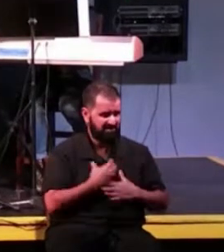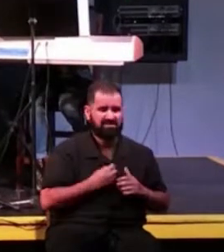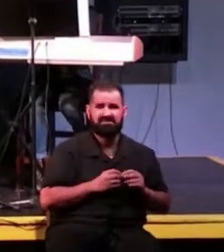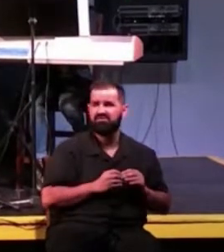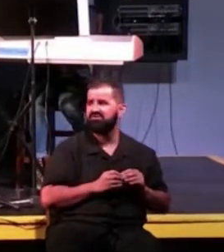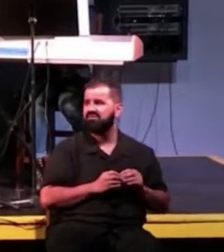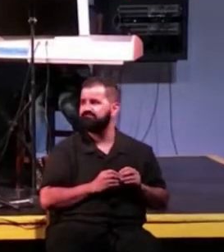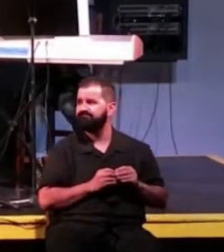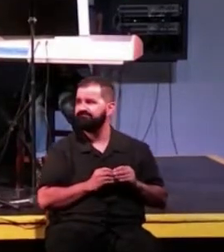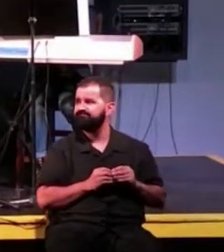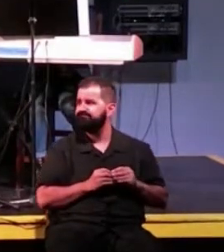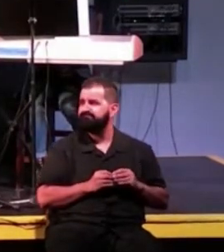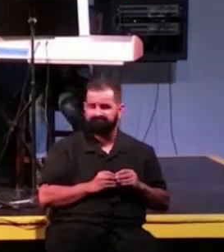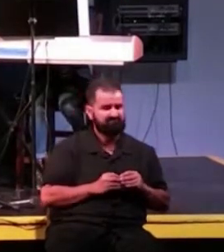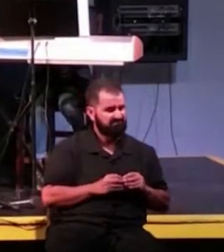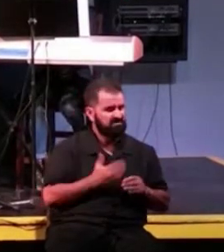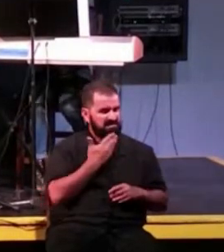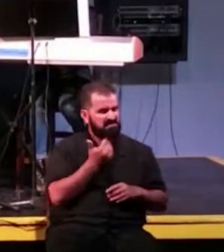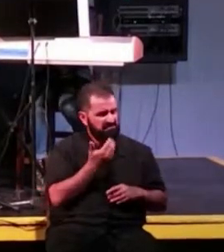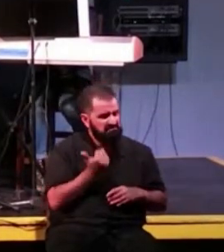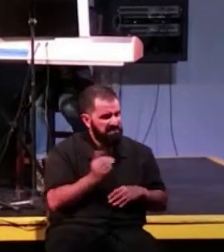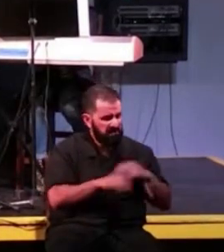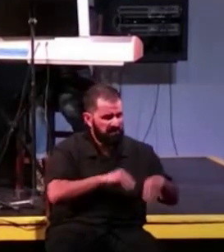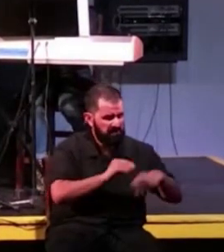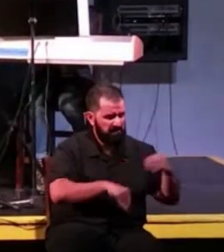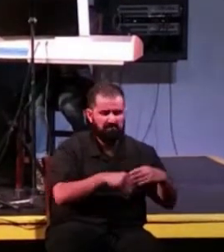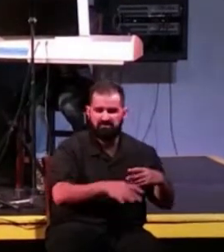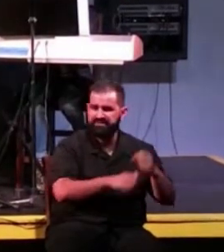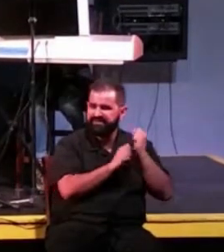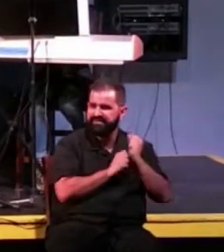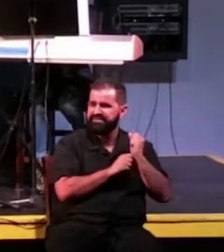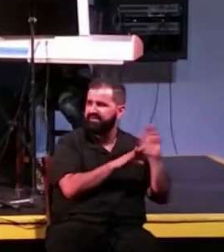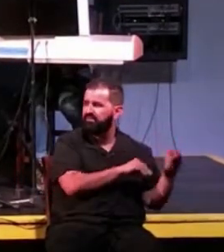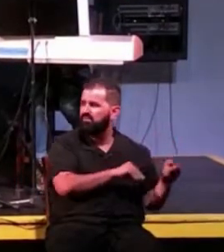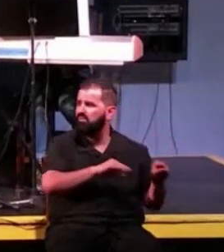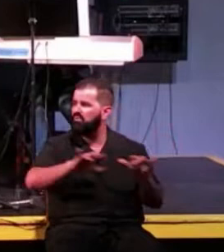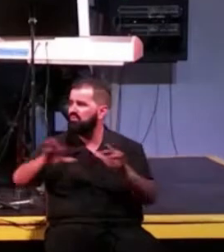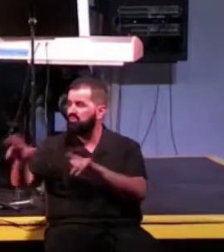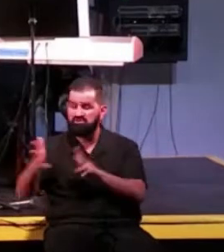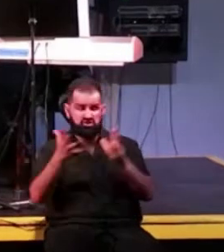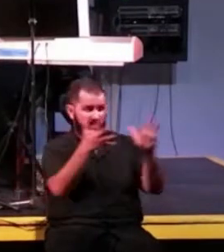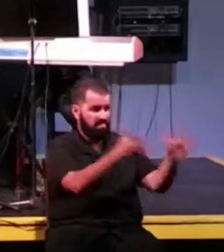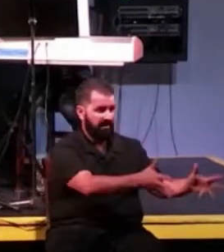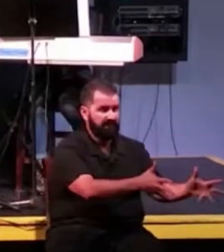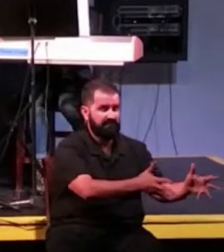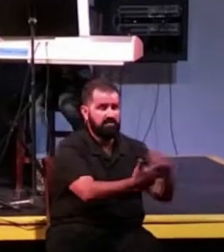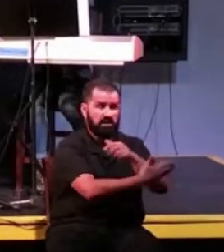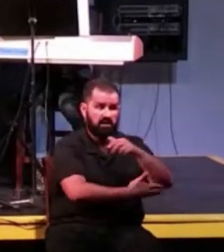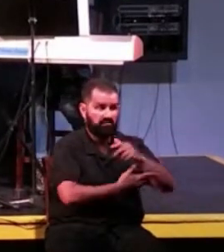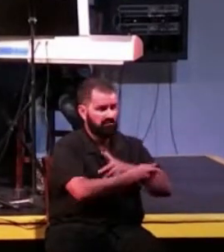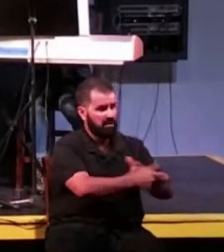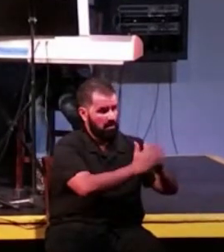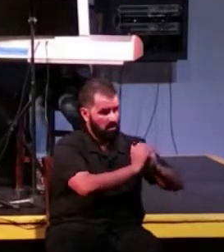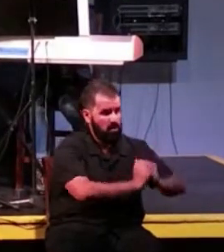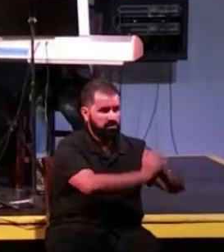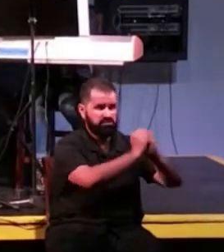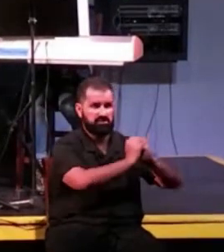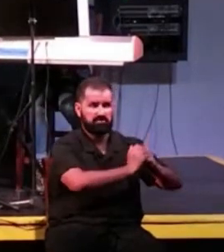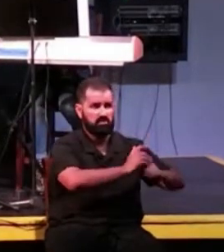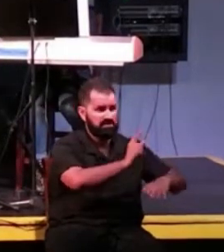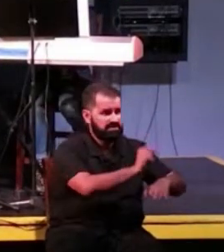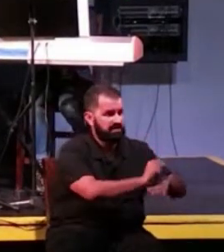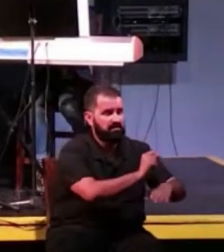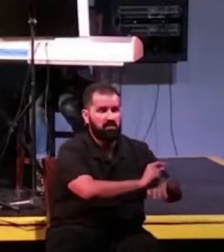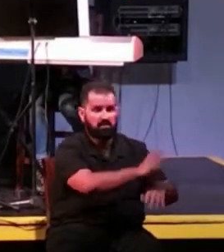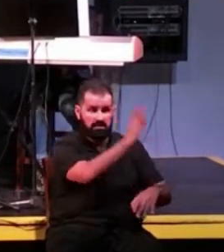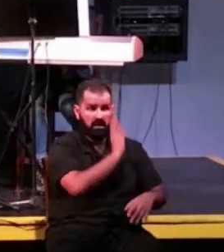thought she would take it into her own hands. And she left Judah. She left Bethlehem, the place of worship, the place of